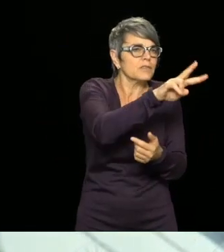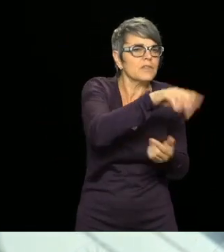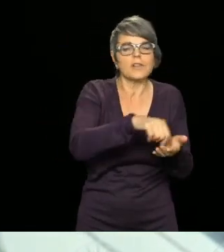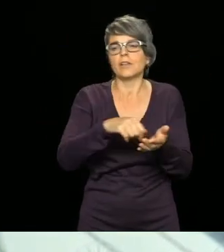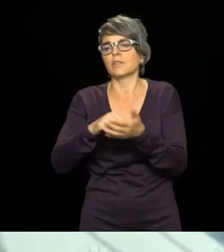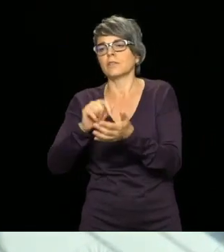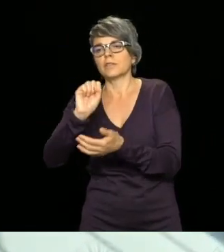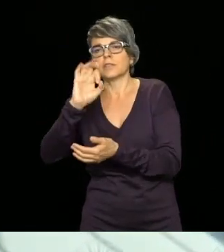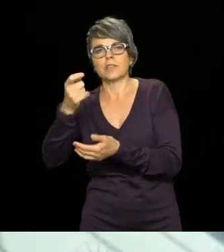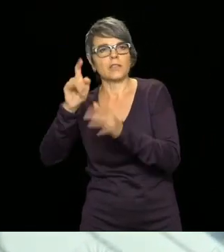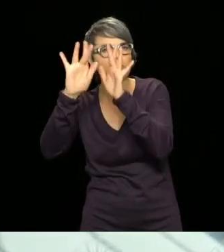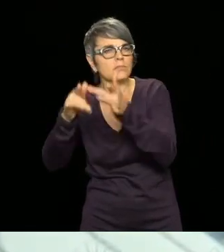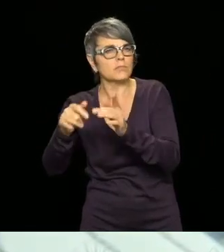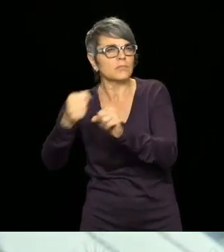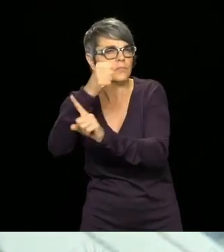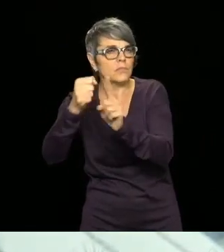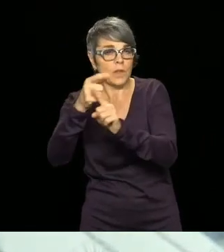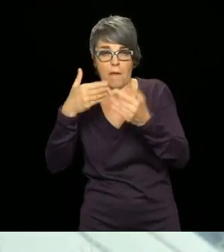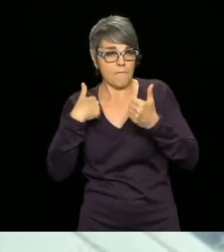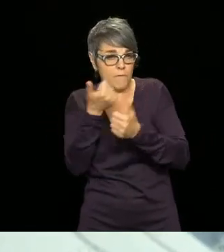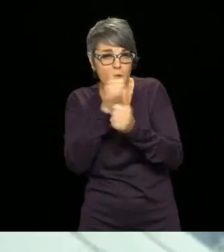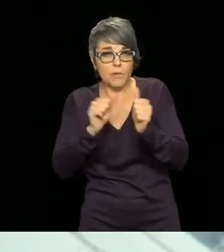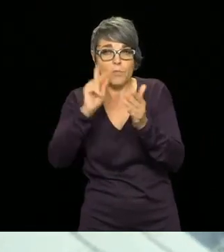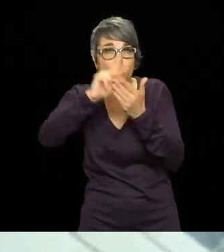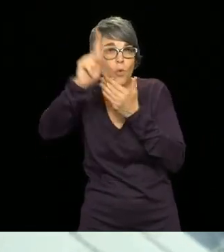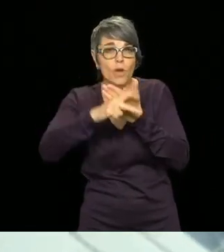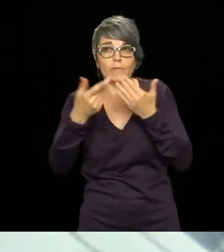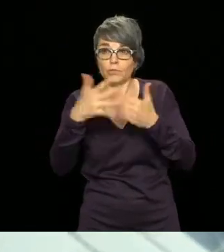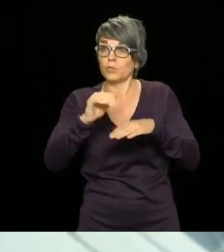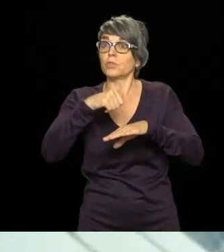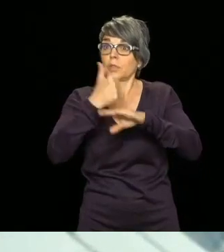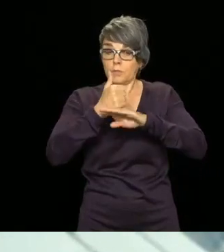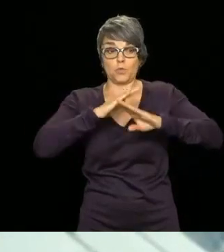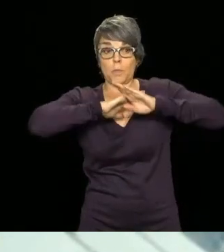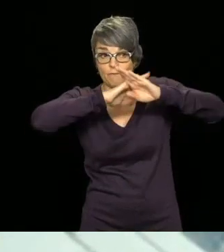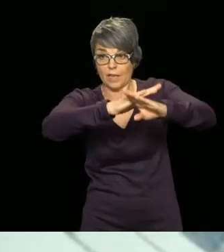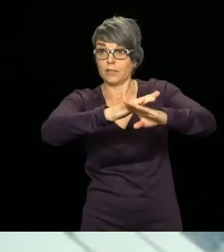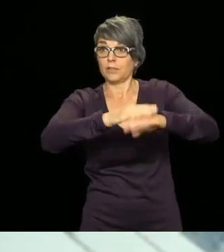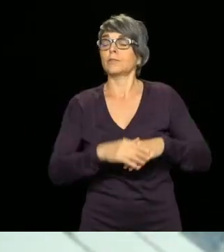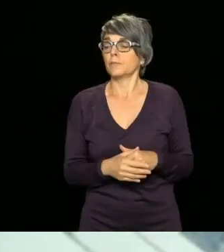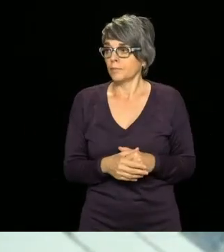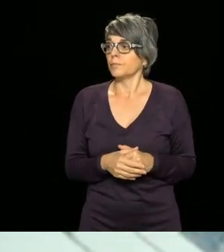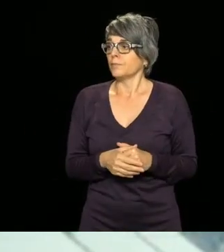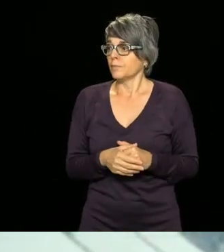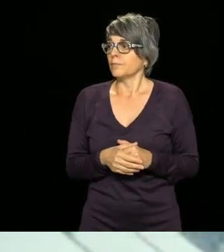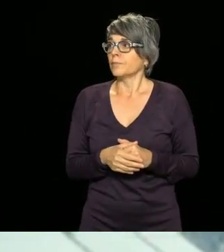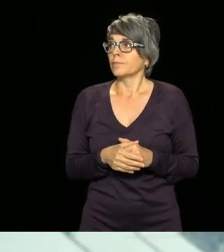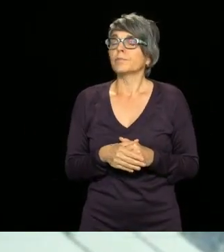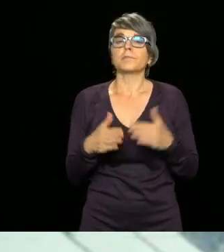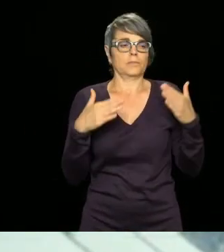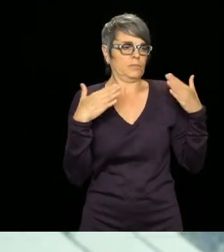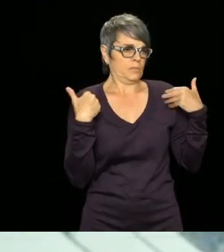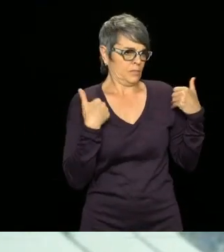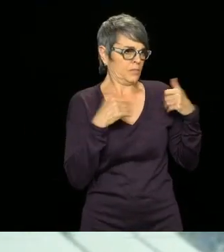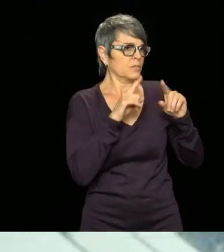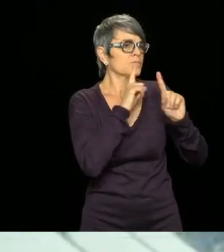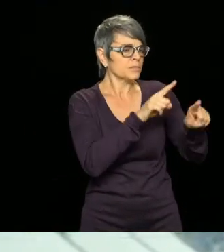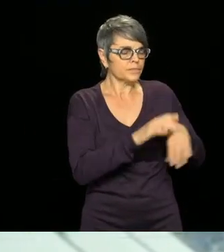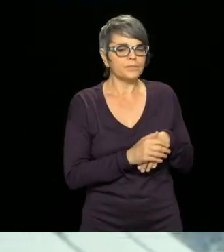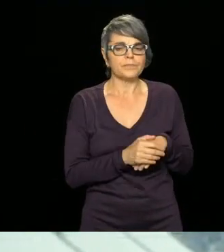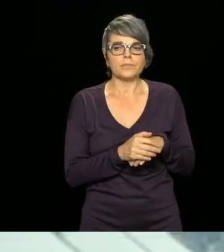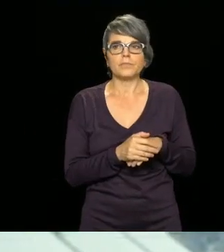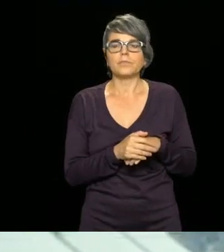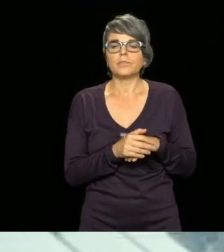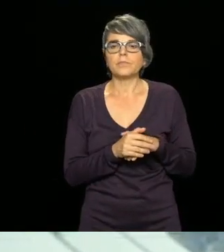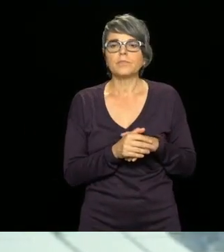place? We have a number of programs earmarked right across the province